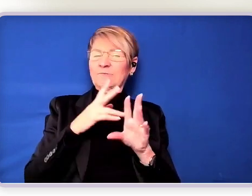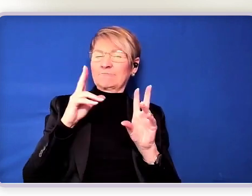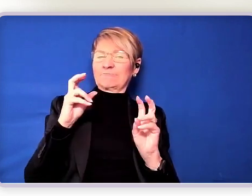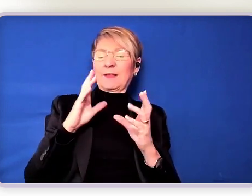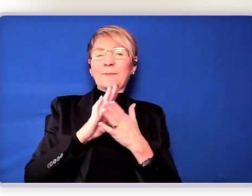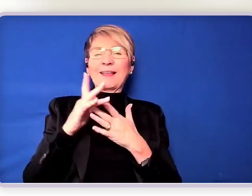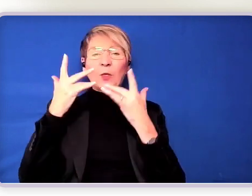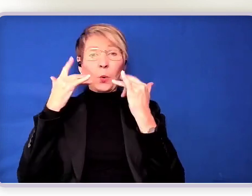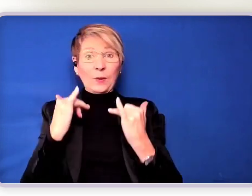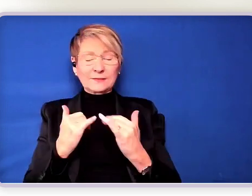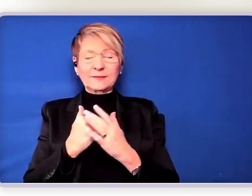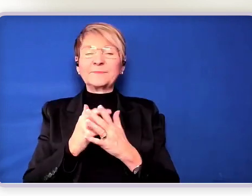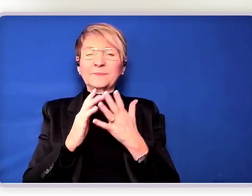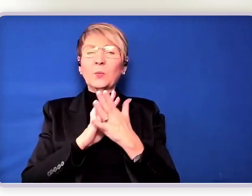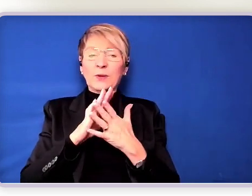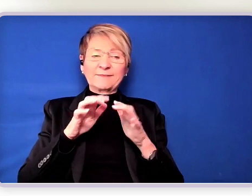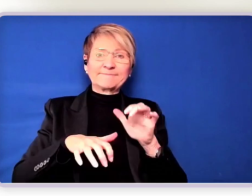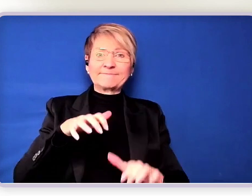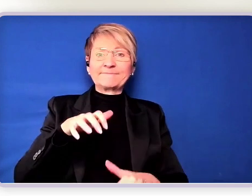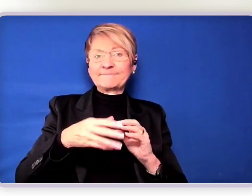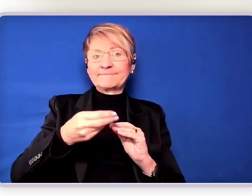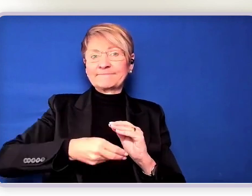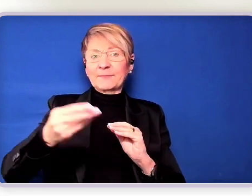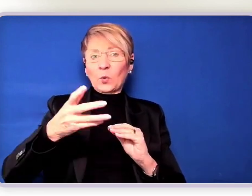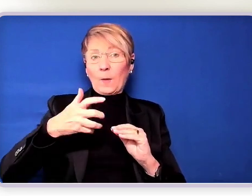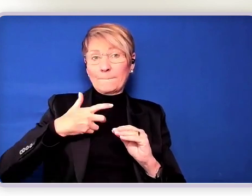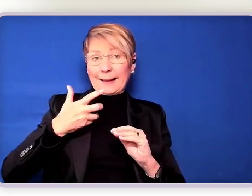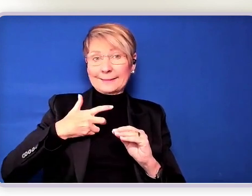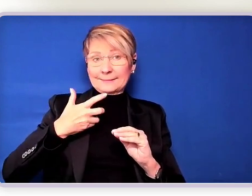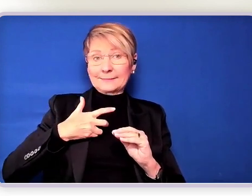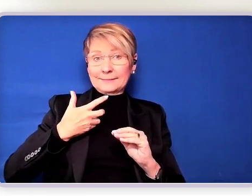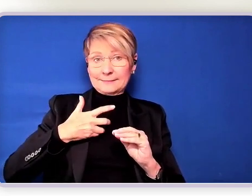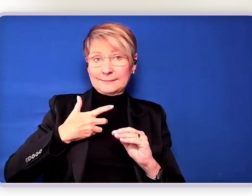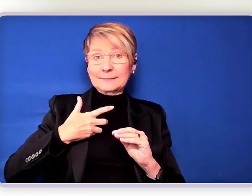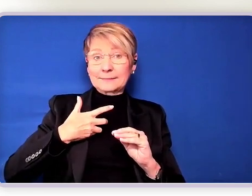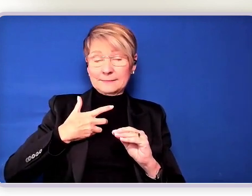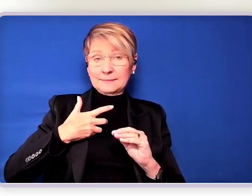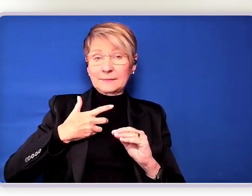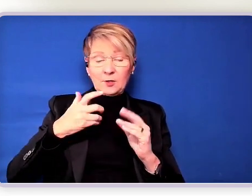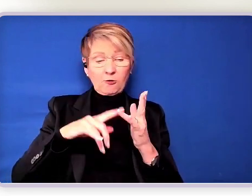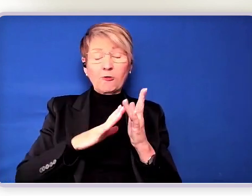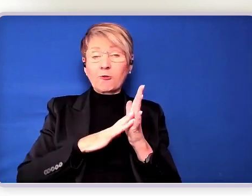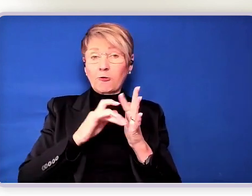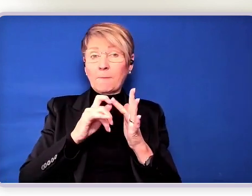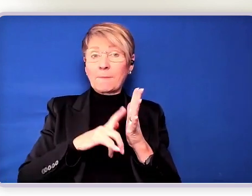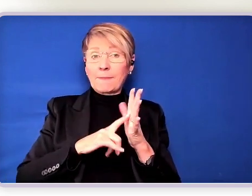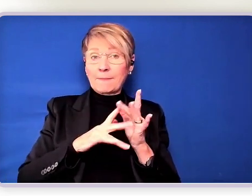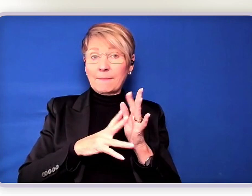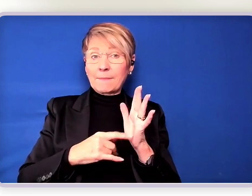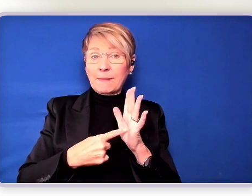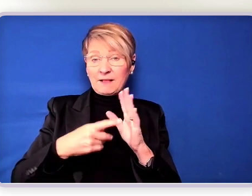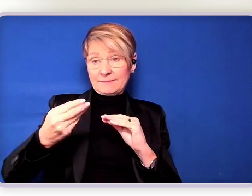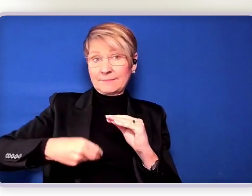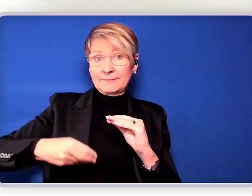lodge complaints, and look, complaints are often just lodged at VCAT or